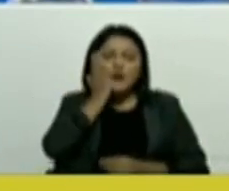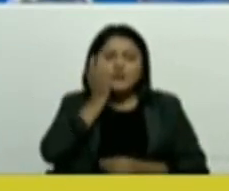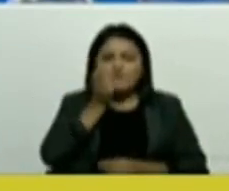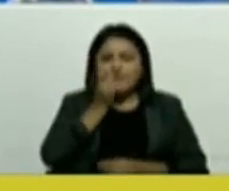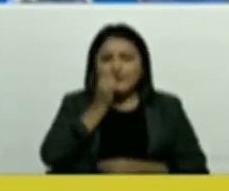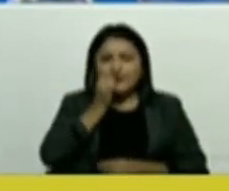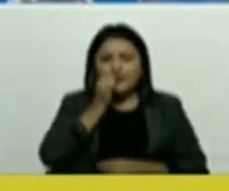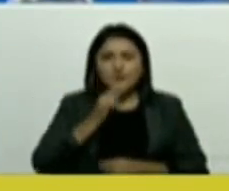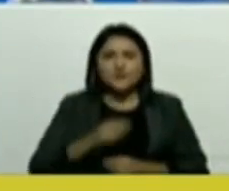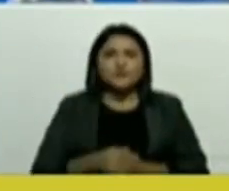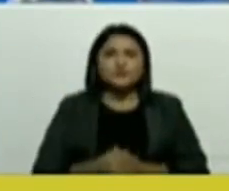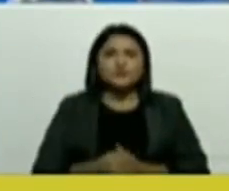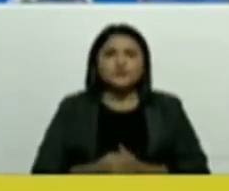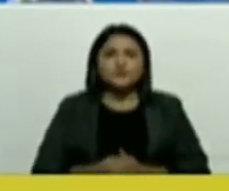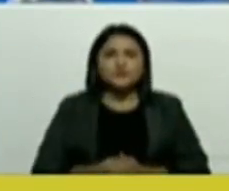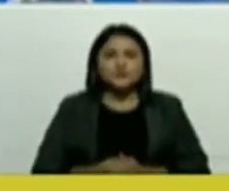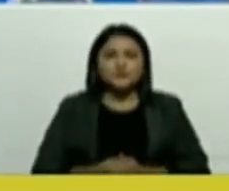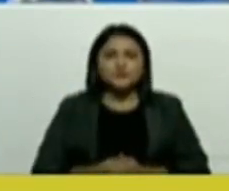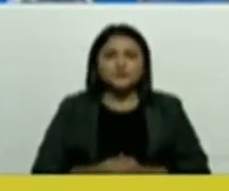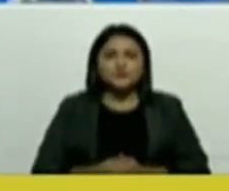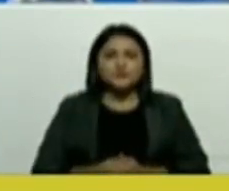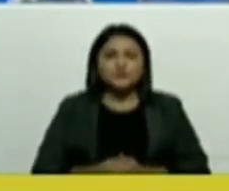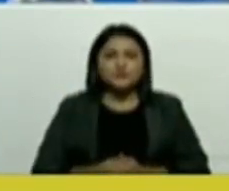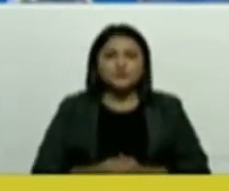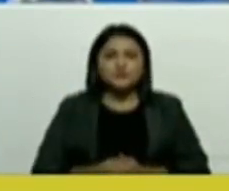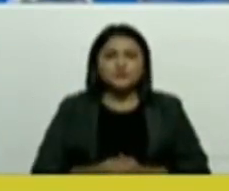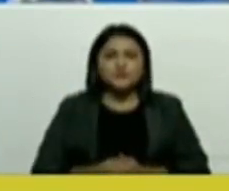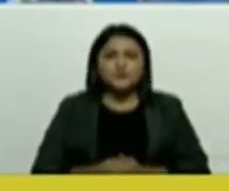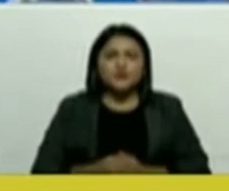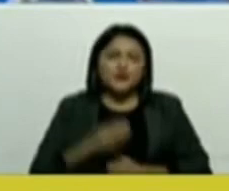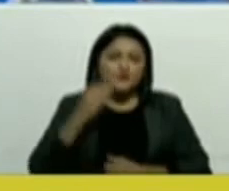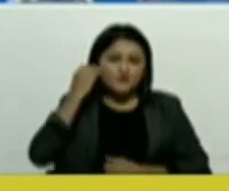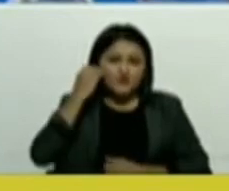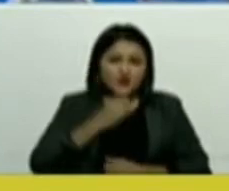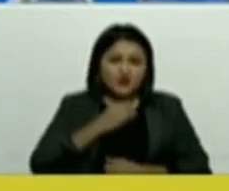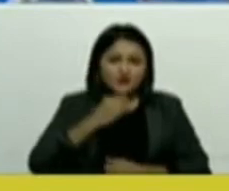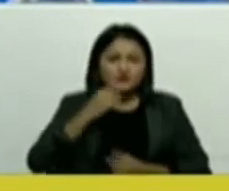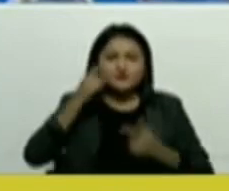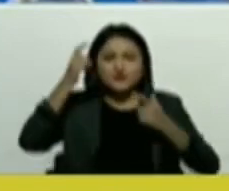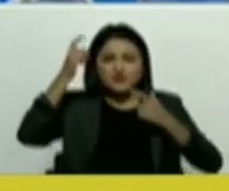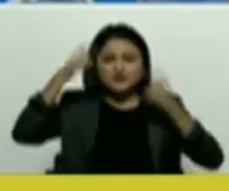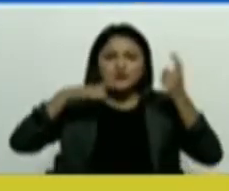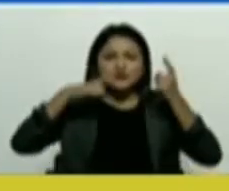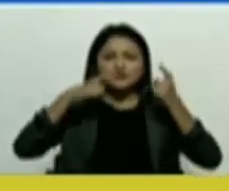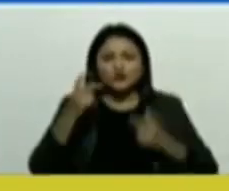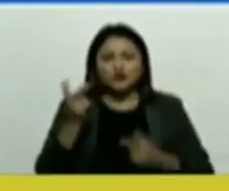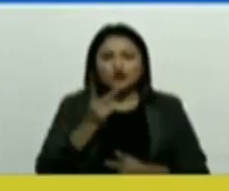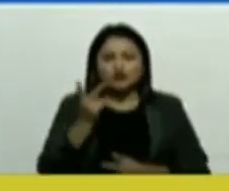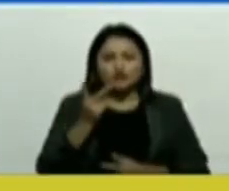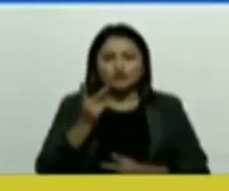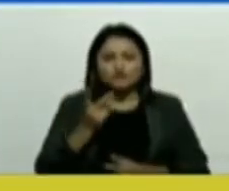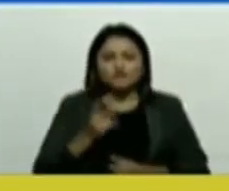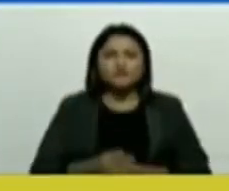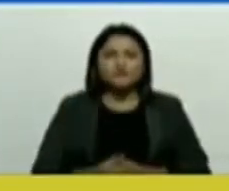recuerdo a mi padre y a mi madre. Fidel and Chavez. Fidel y Chávez.